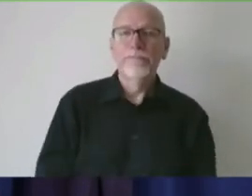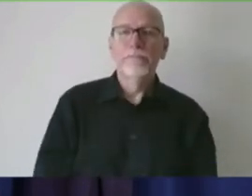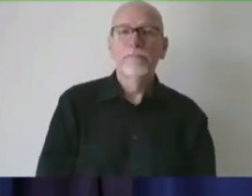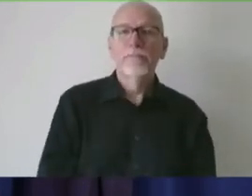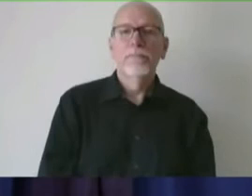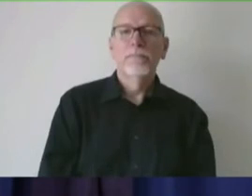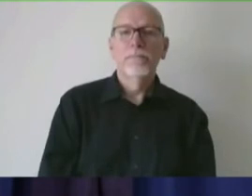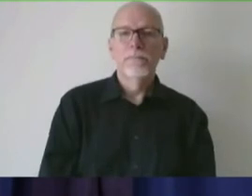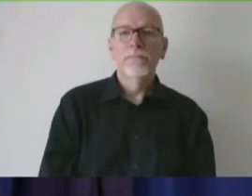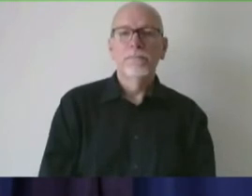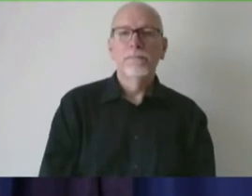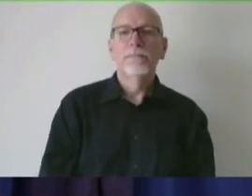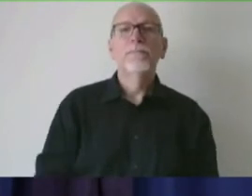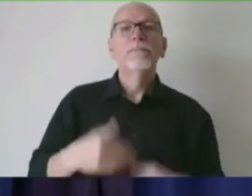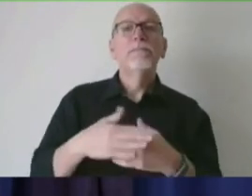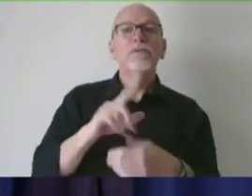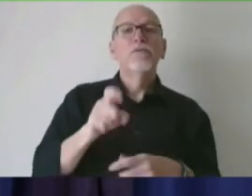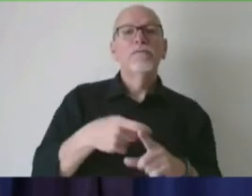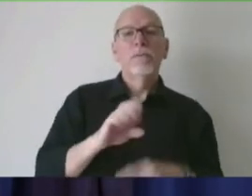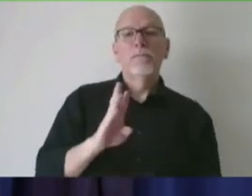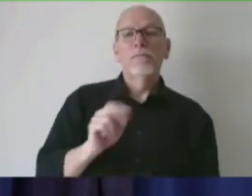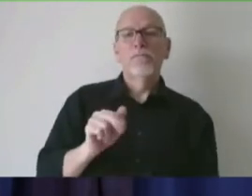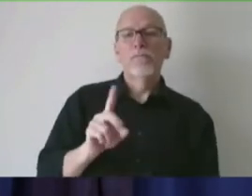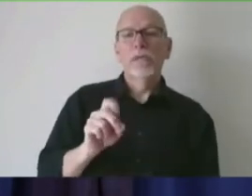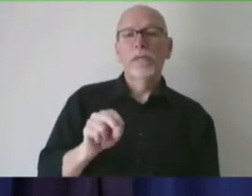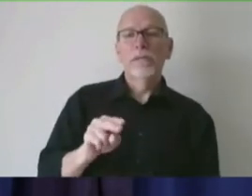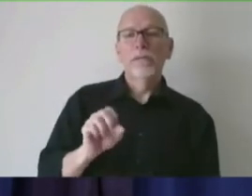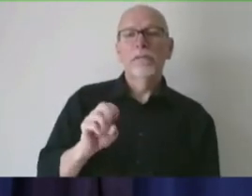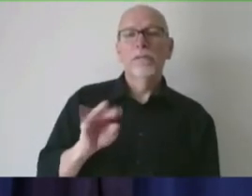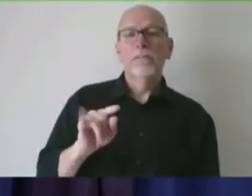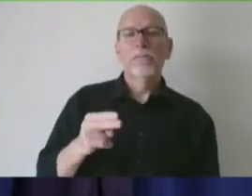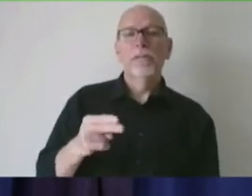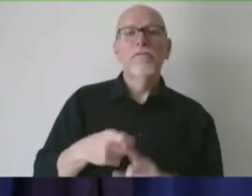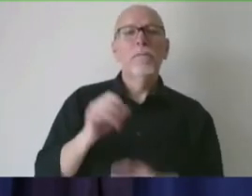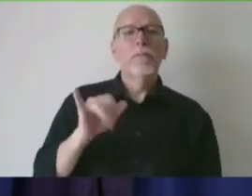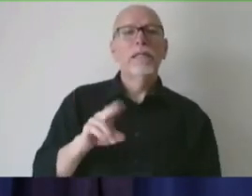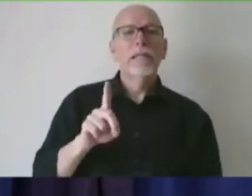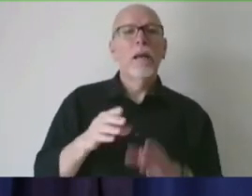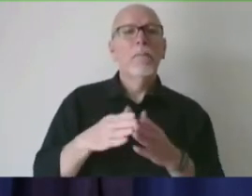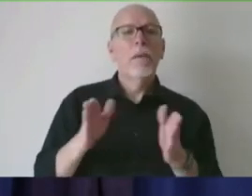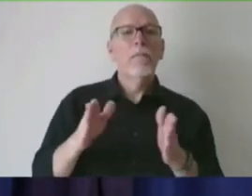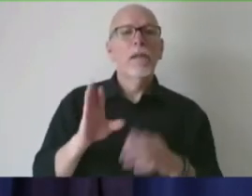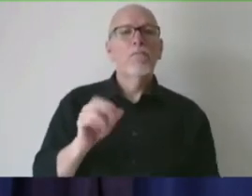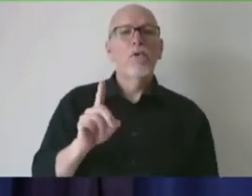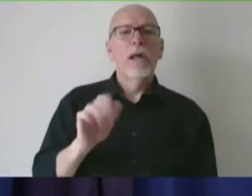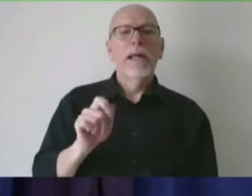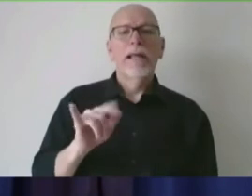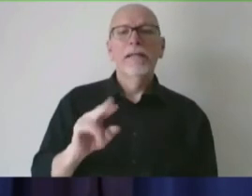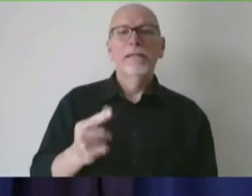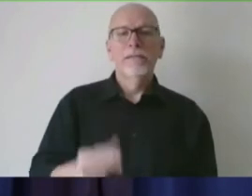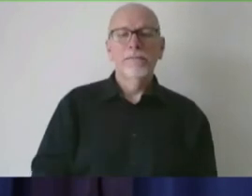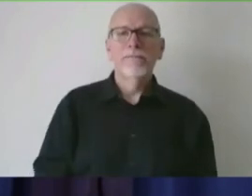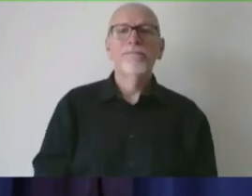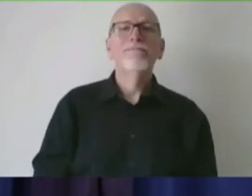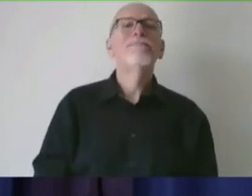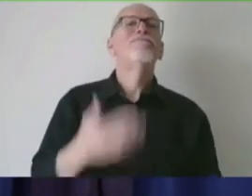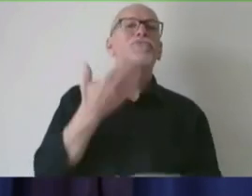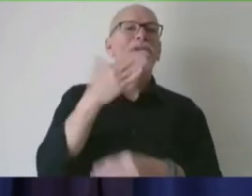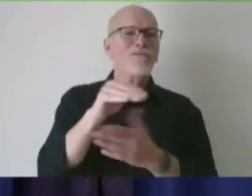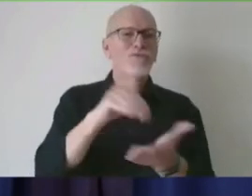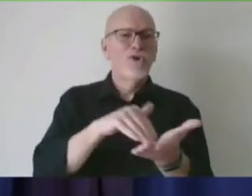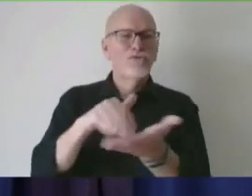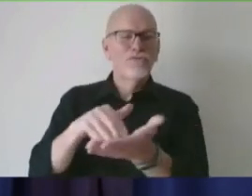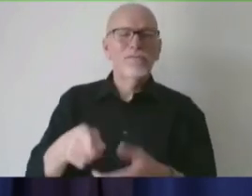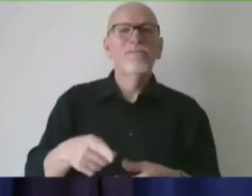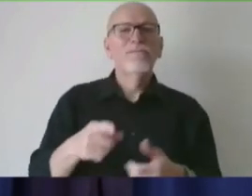All right, our next question is from Brandon Smith of Indiana Public Broadcasting. Afternoon, doctors. 2 questions. First, you